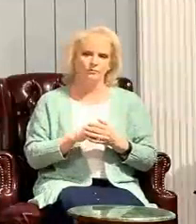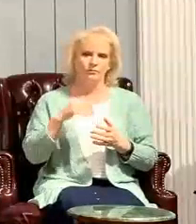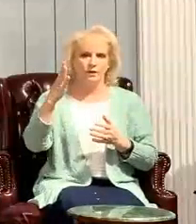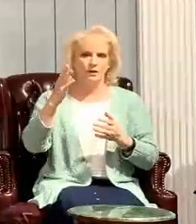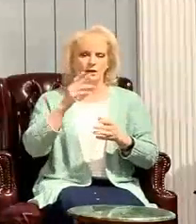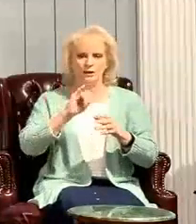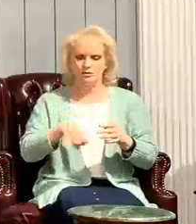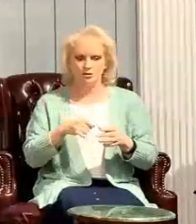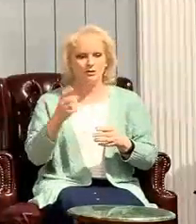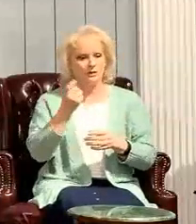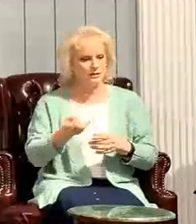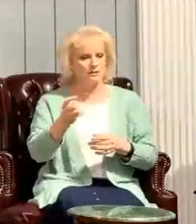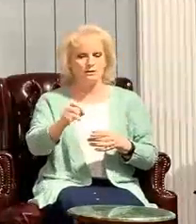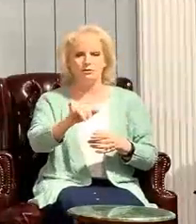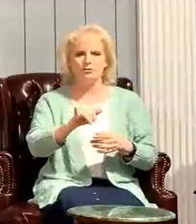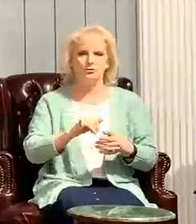coming.